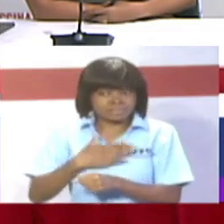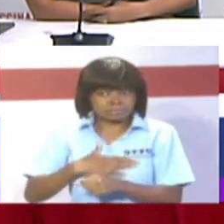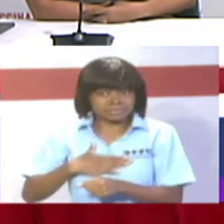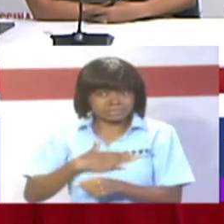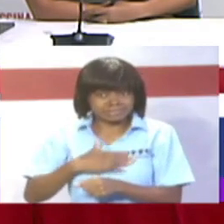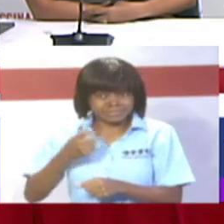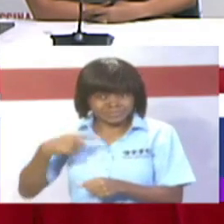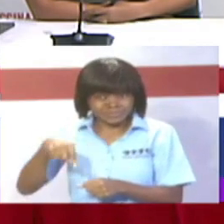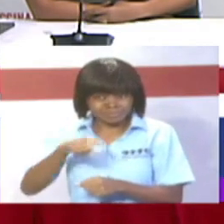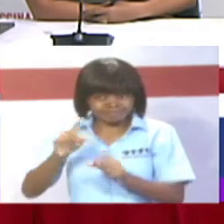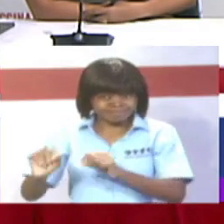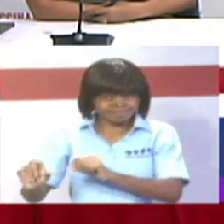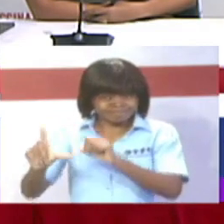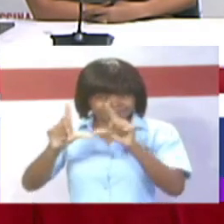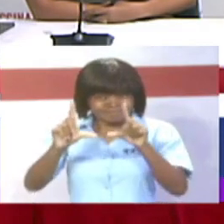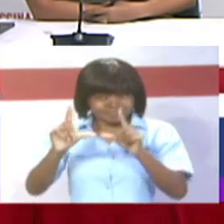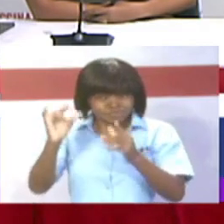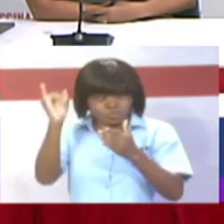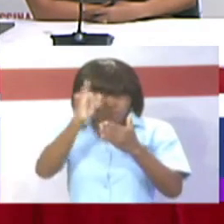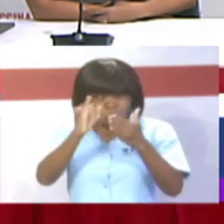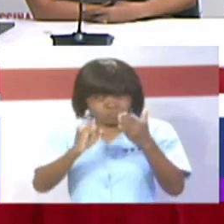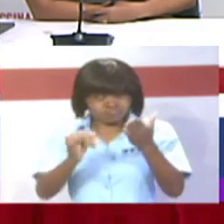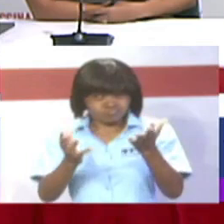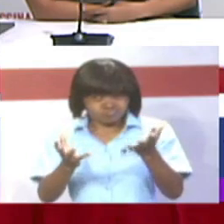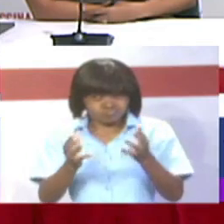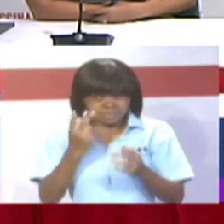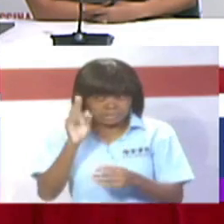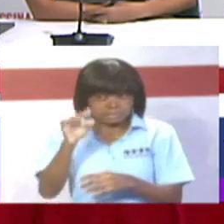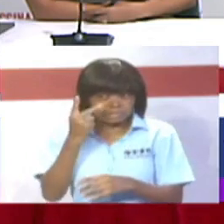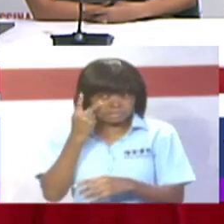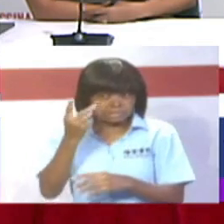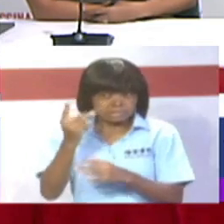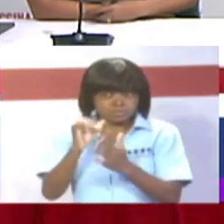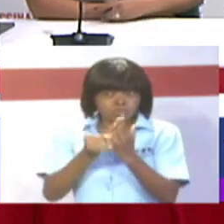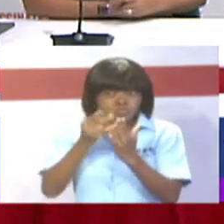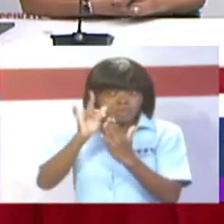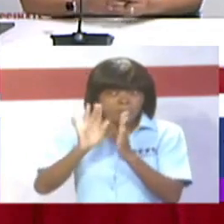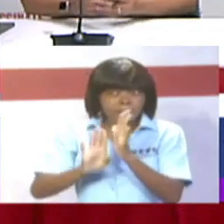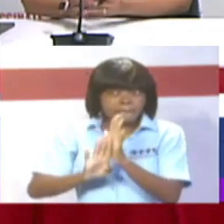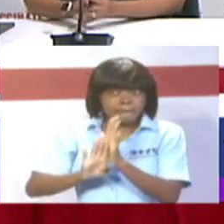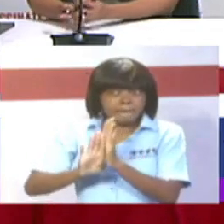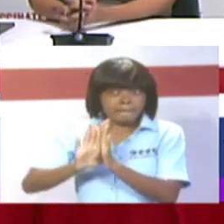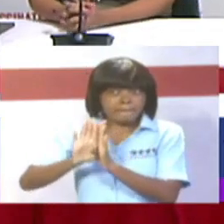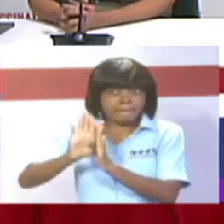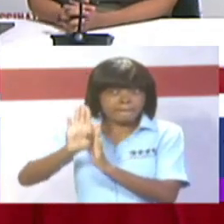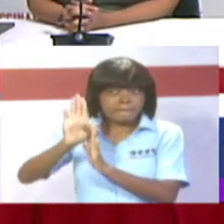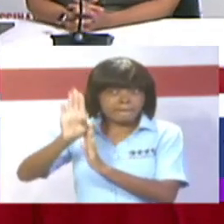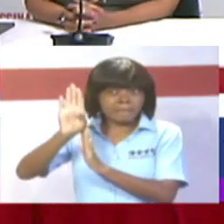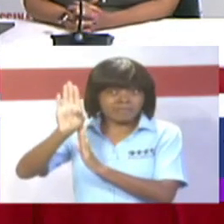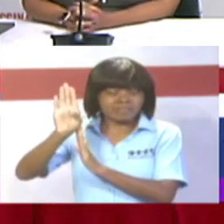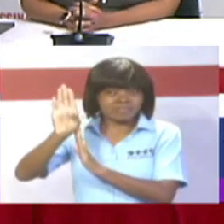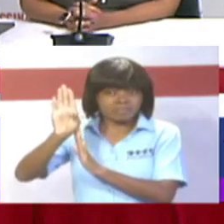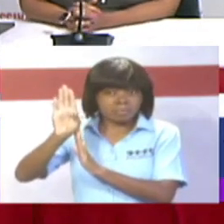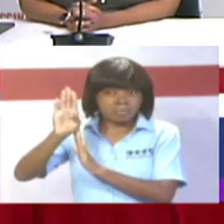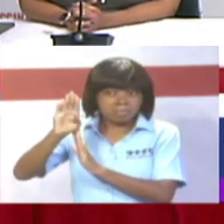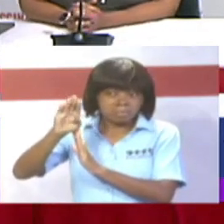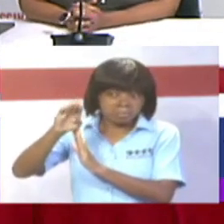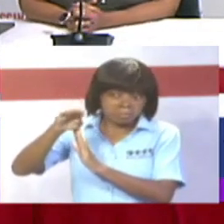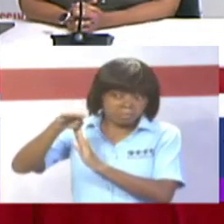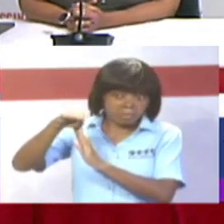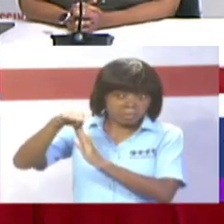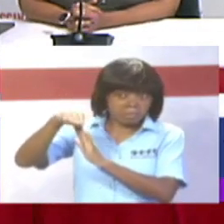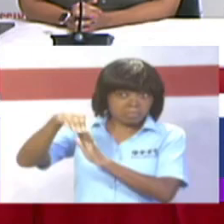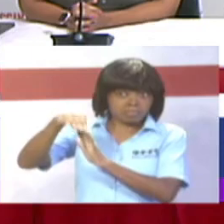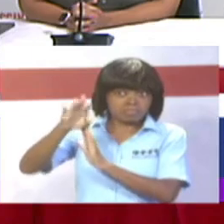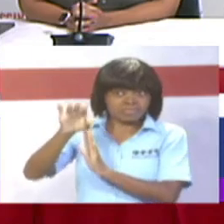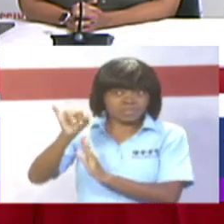highest numbers of cases in May. And then, with all of the measures that had been implemented, we started to see a decrease into June,